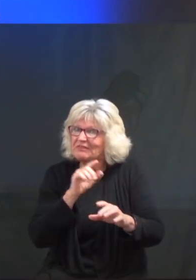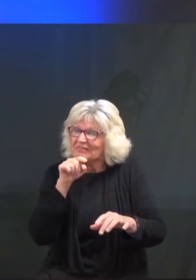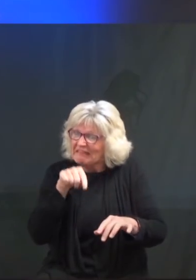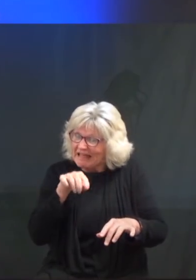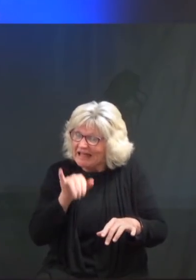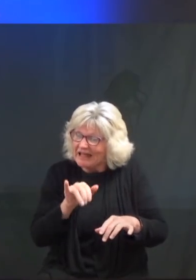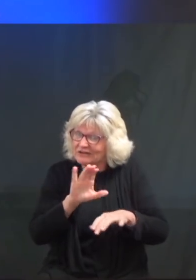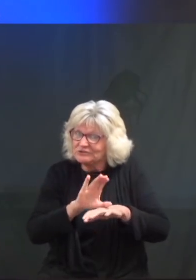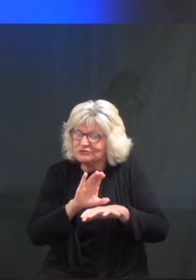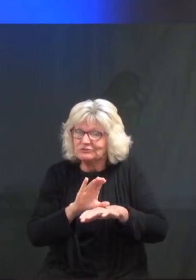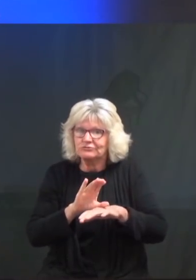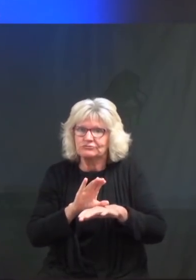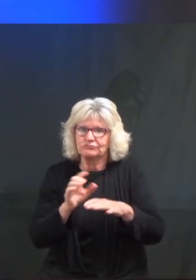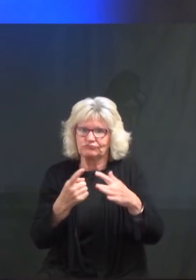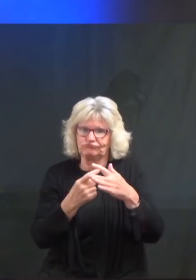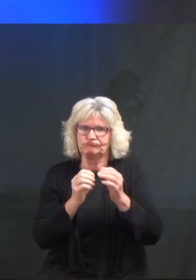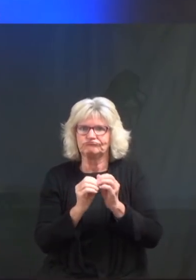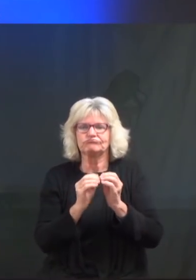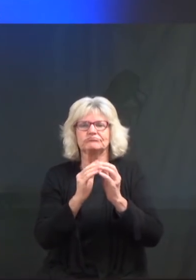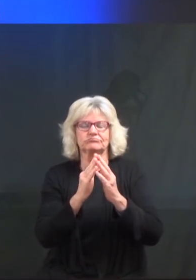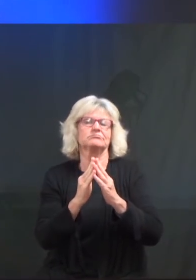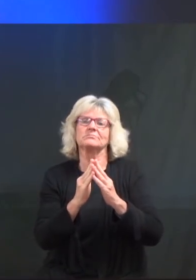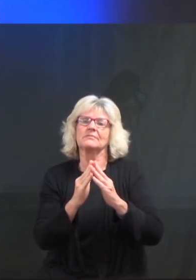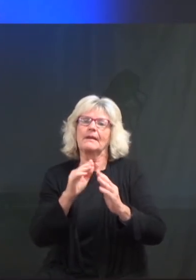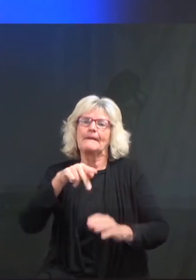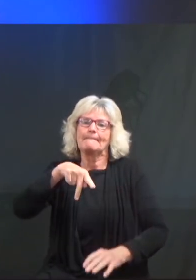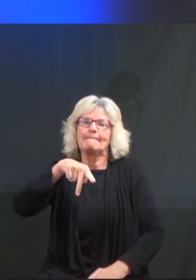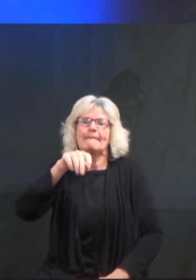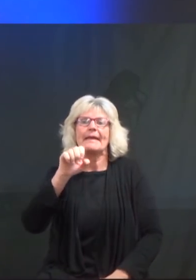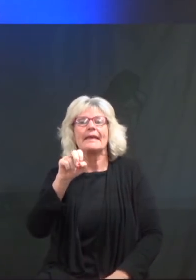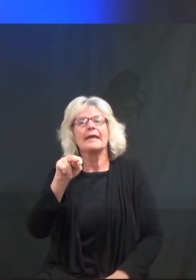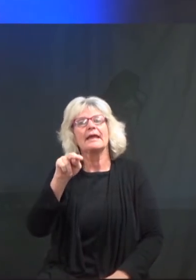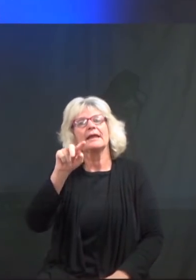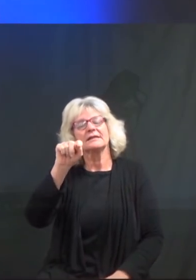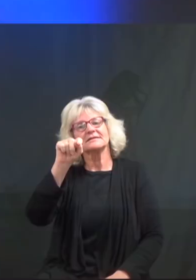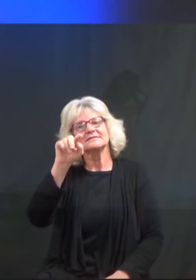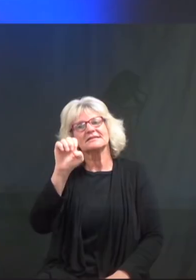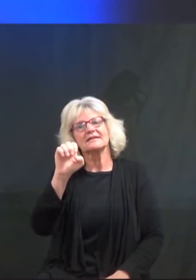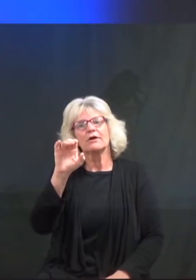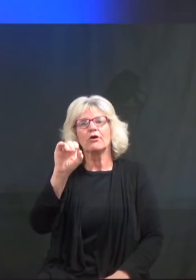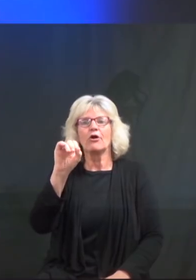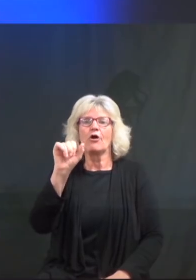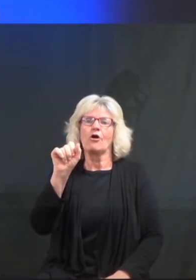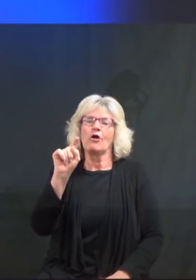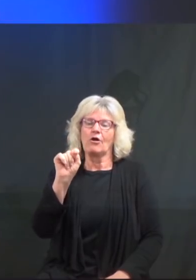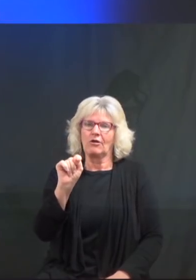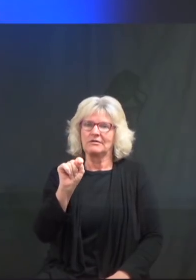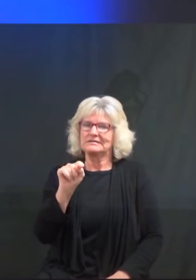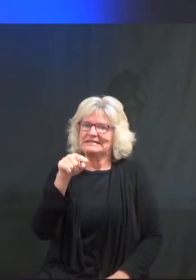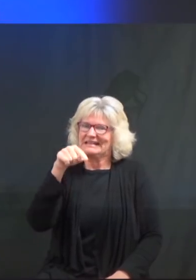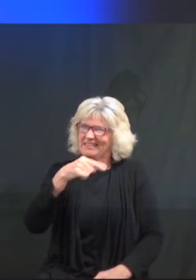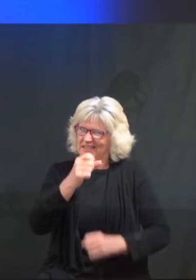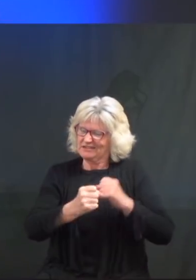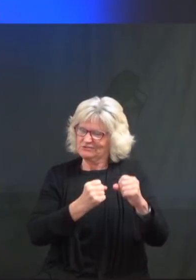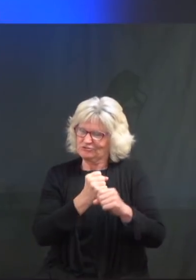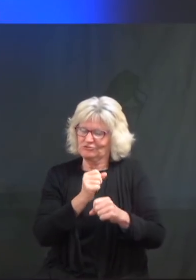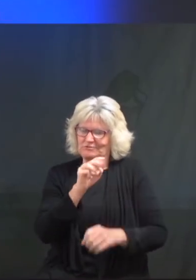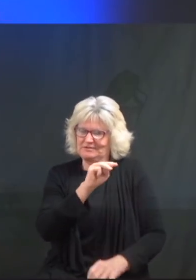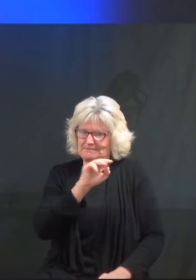was actually born on Pentecost. This year, Pentecost falls on May